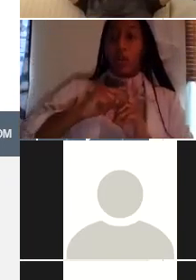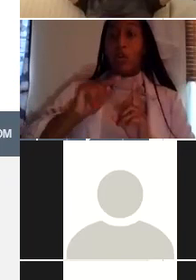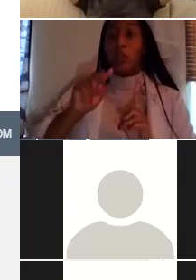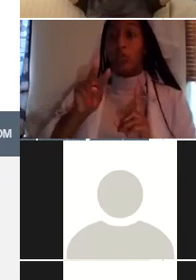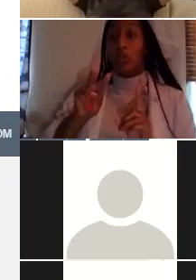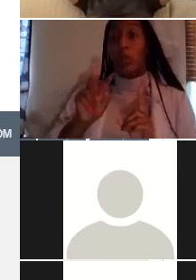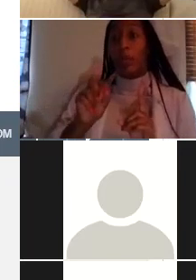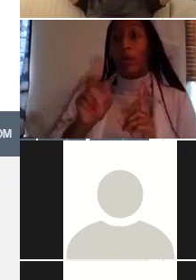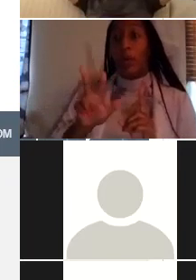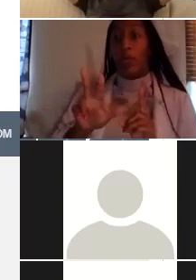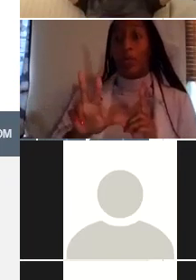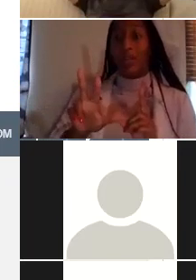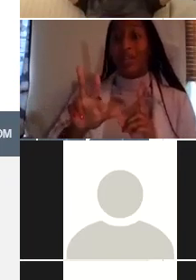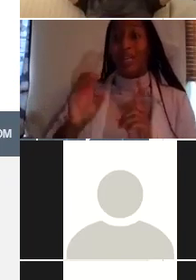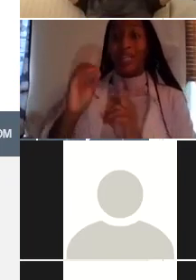designated as